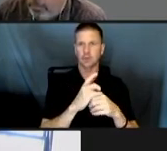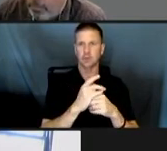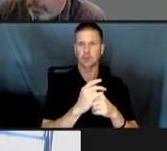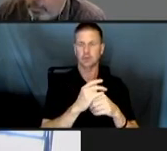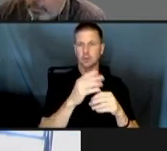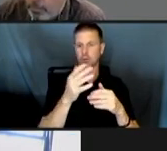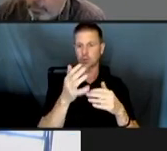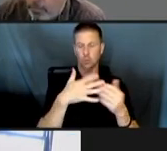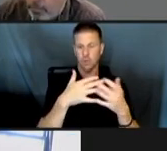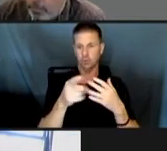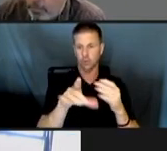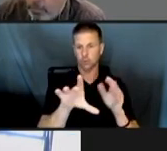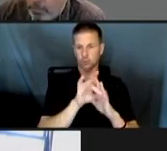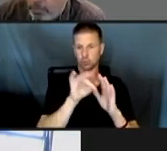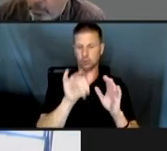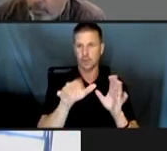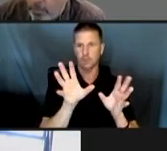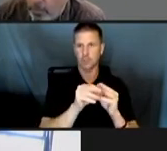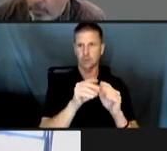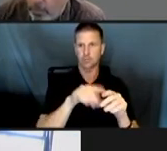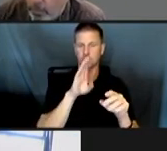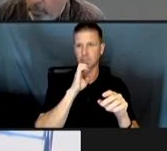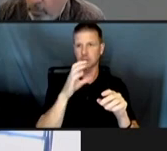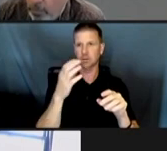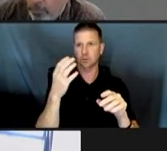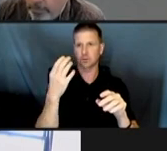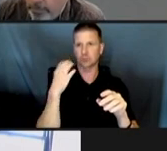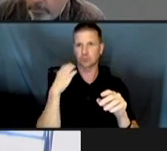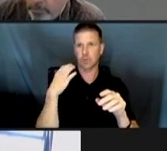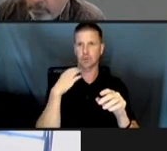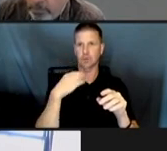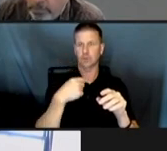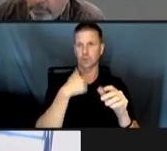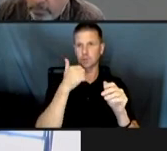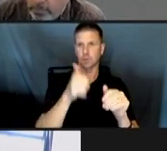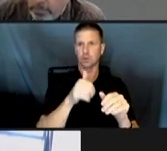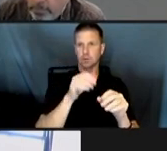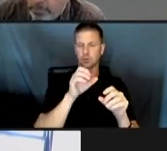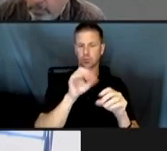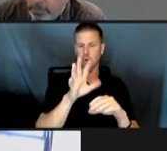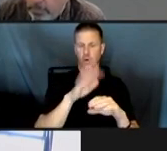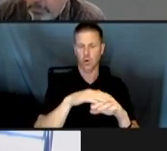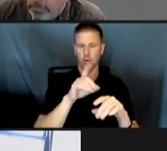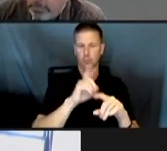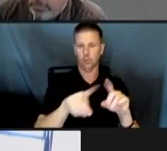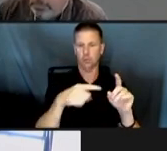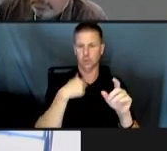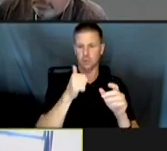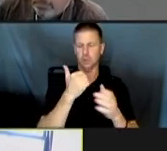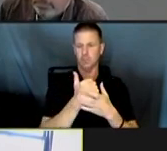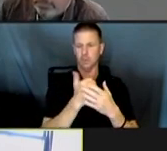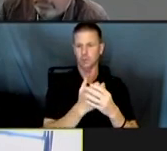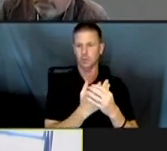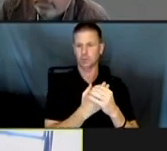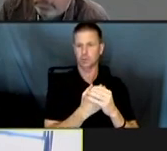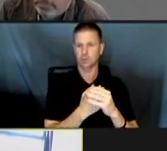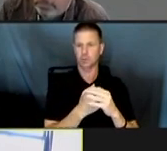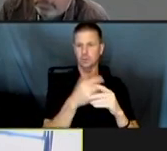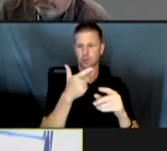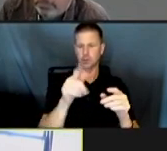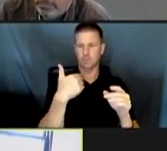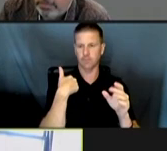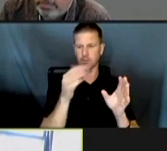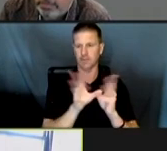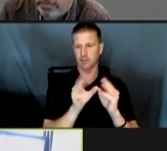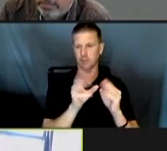whoever you guys choose at that meeting to be the chair, then we can put that on there. But I can help at yeah, least. Let's have the let's have up. A meeting. Let's